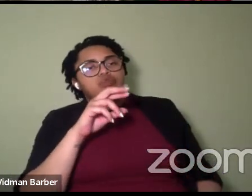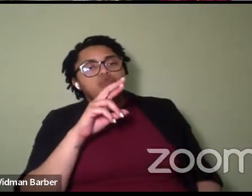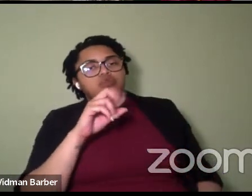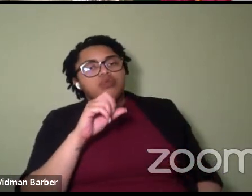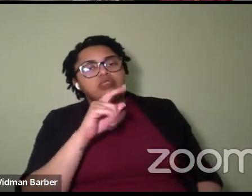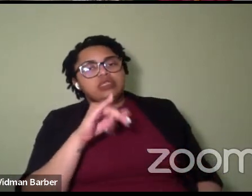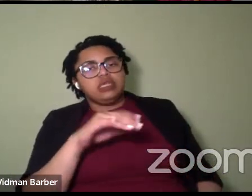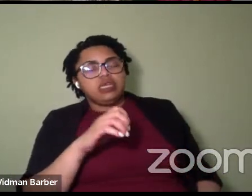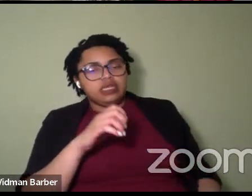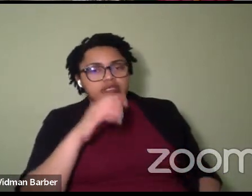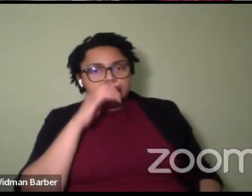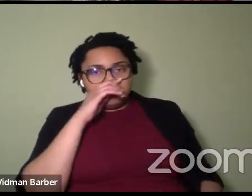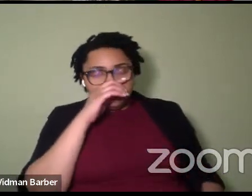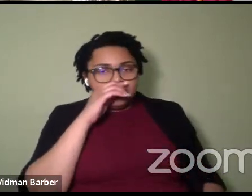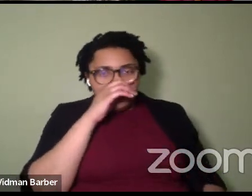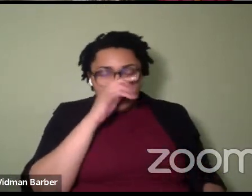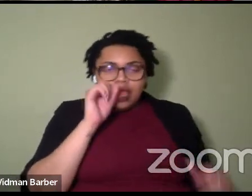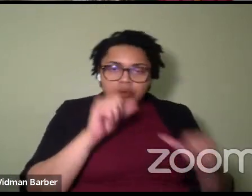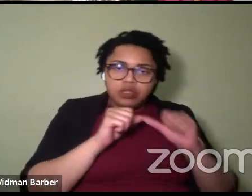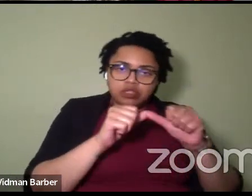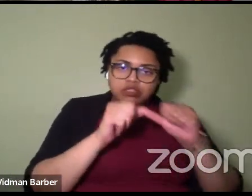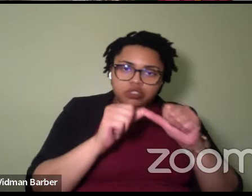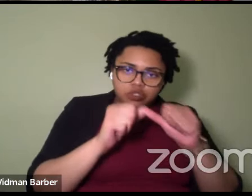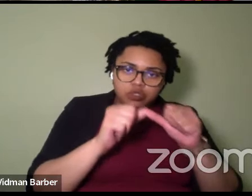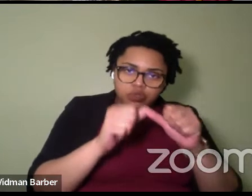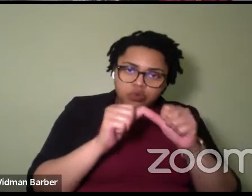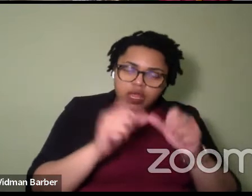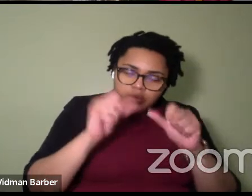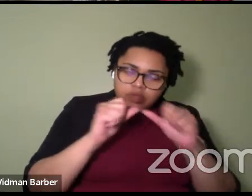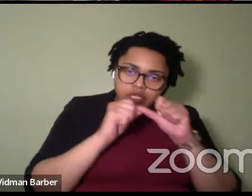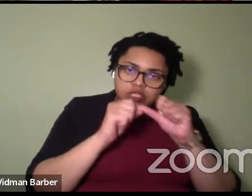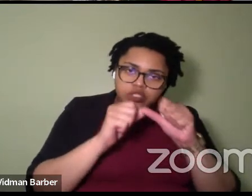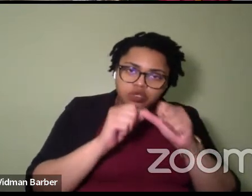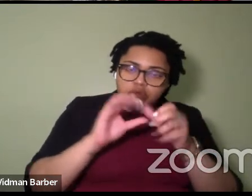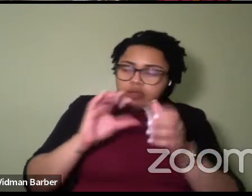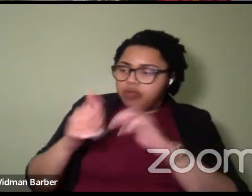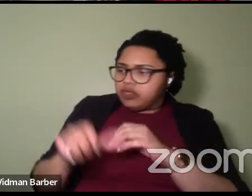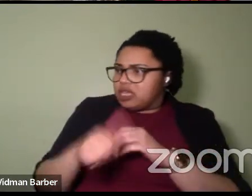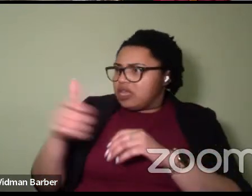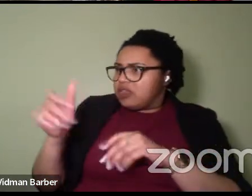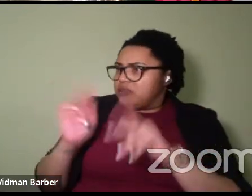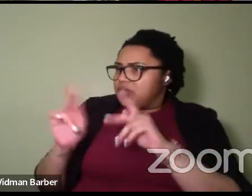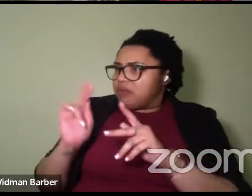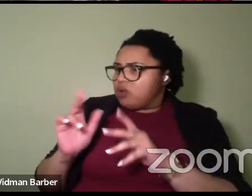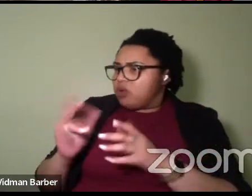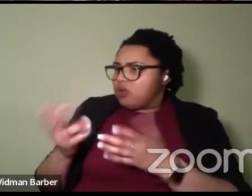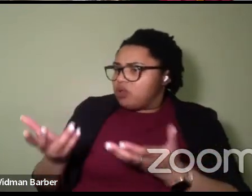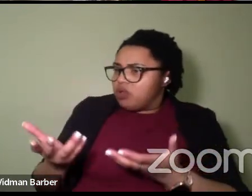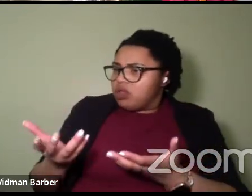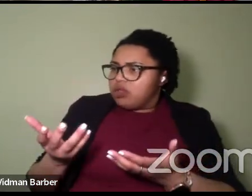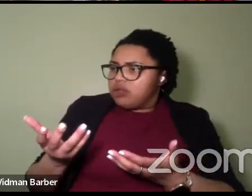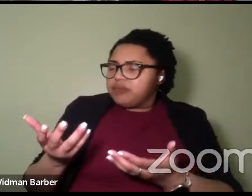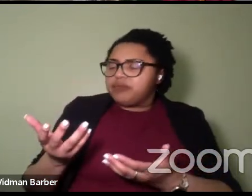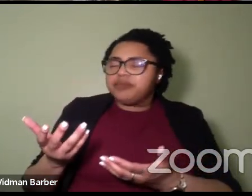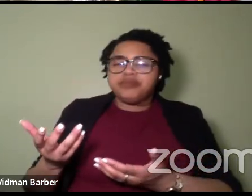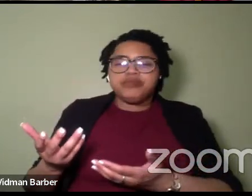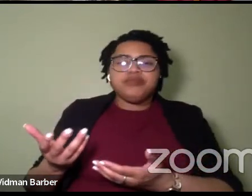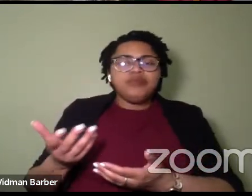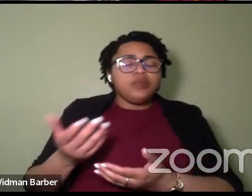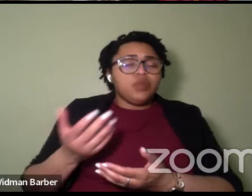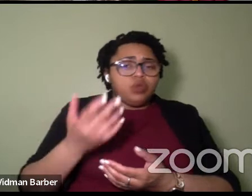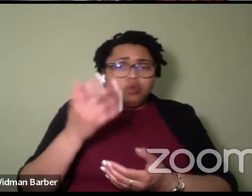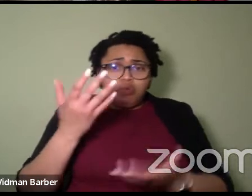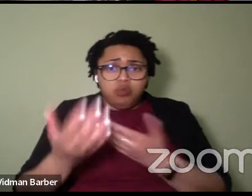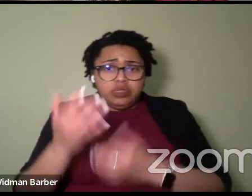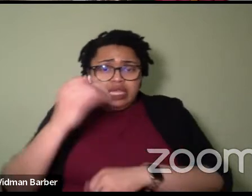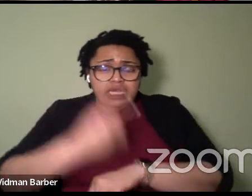some of us to have more resilience than others. And so whatever that collective space is, so that when it's the day you're tired and can't do it anymore,